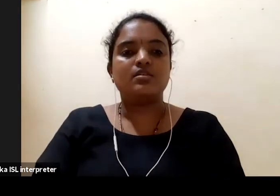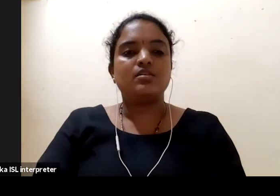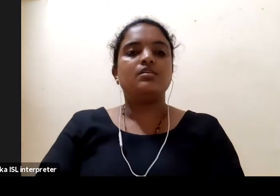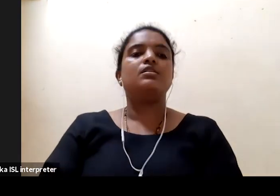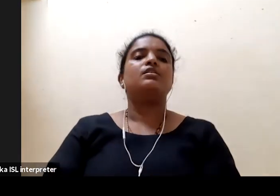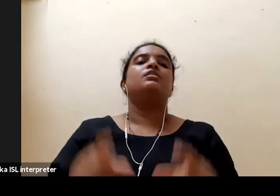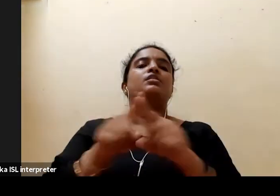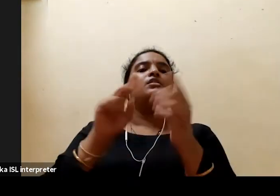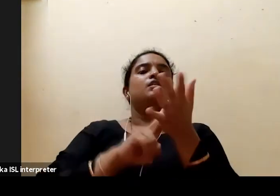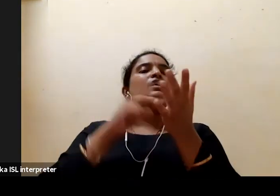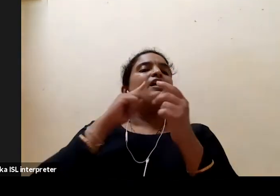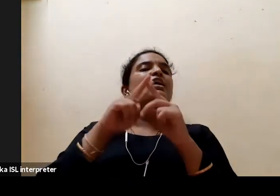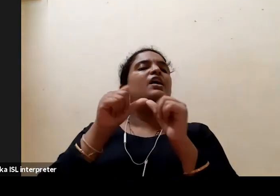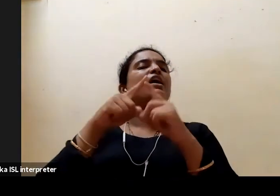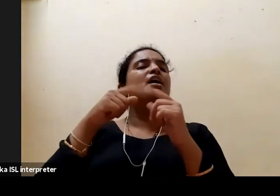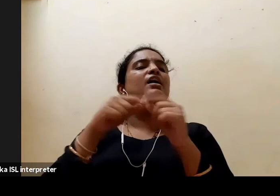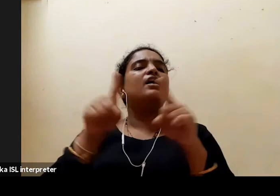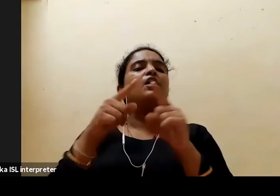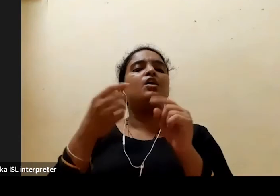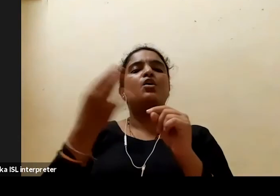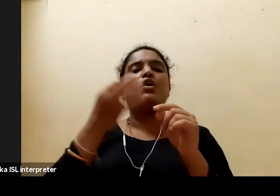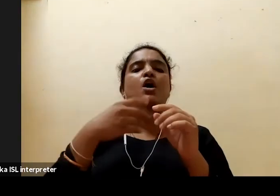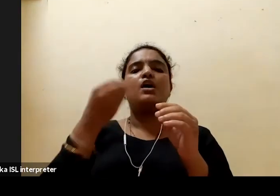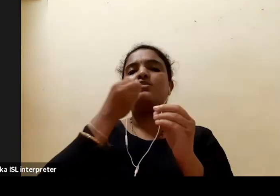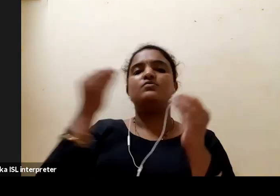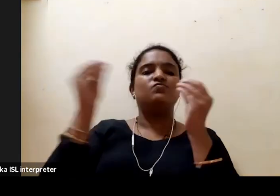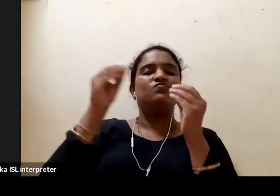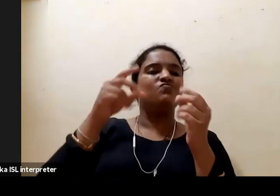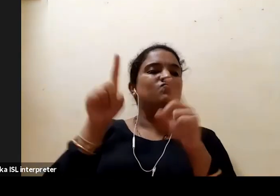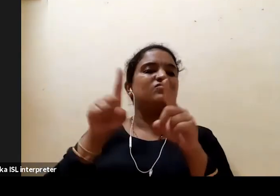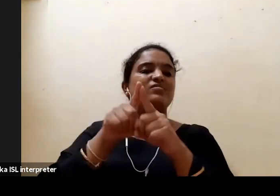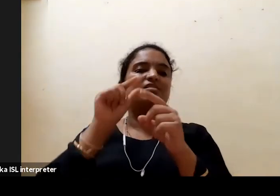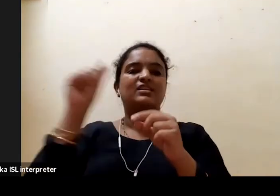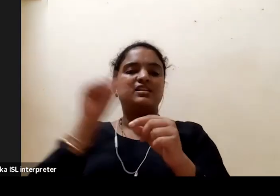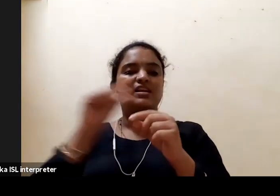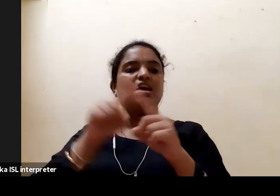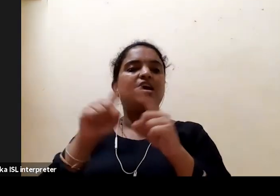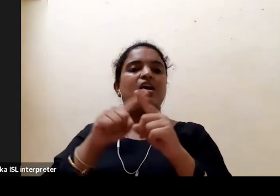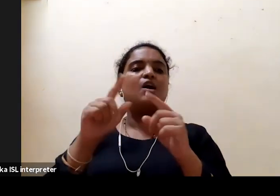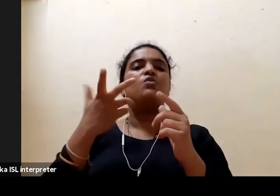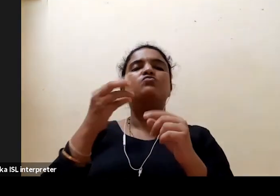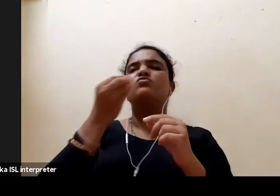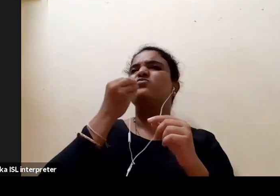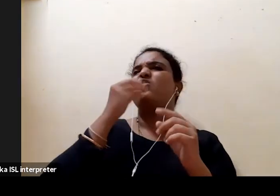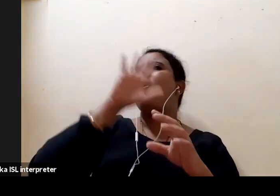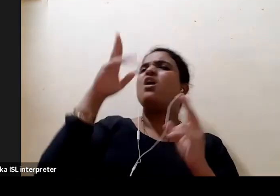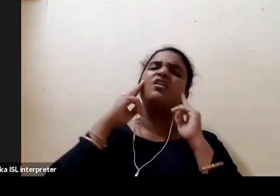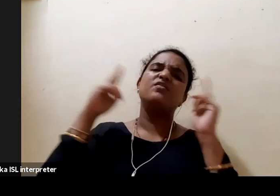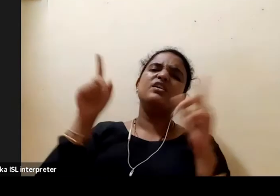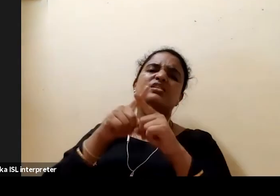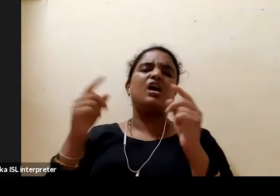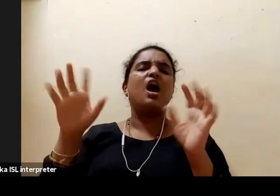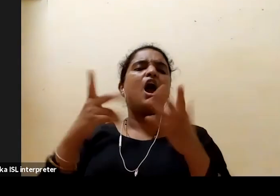Nivedita asks, how do you bring novelty to recipe writing when you're writing the recipes of well-known dishes? So since the